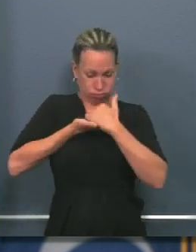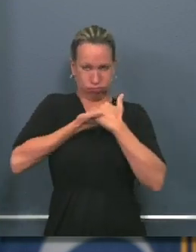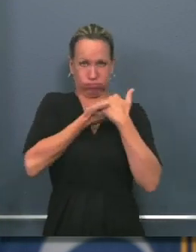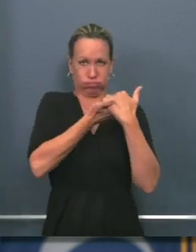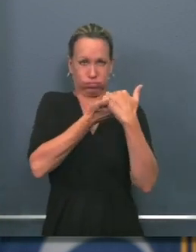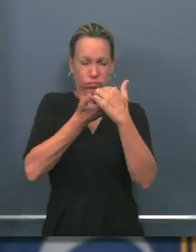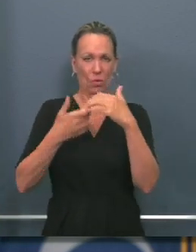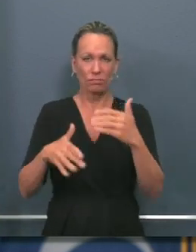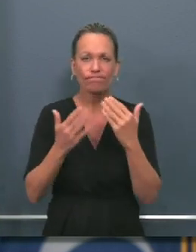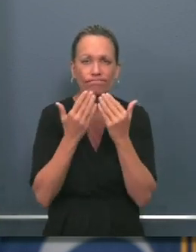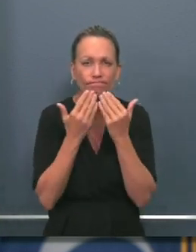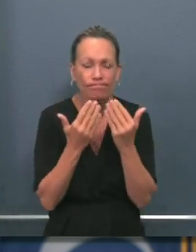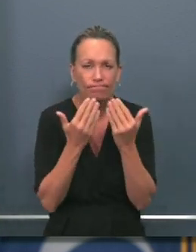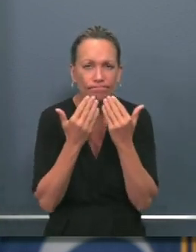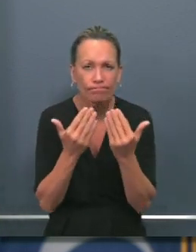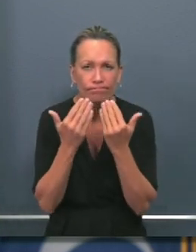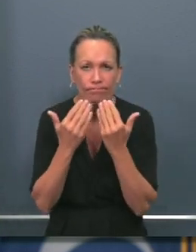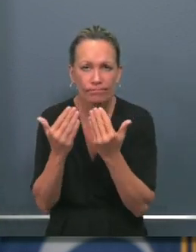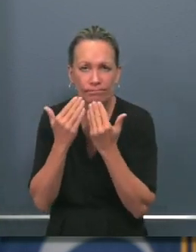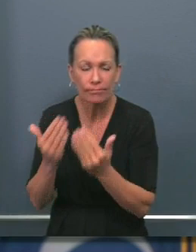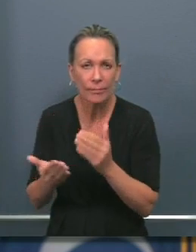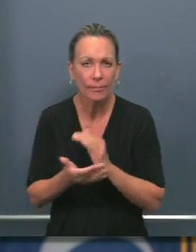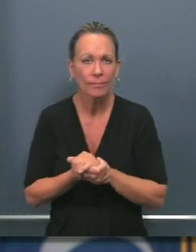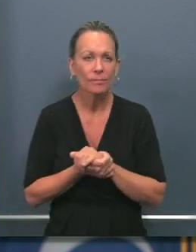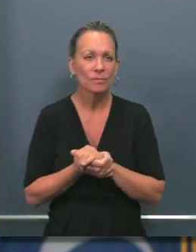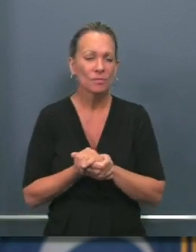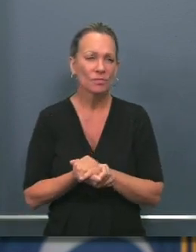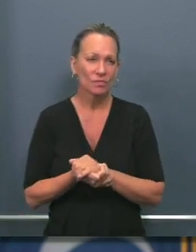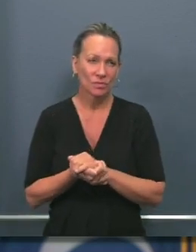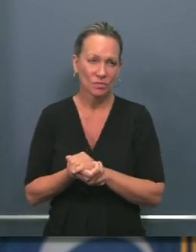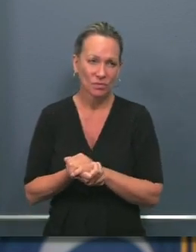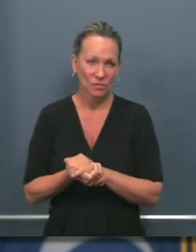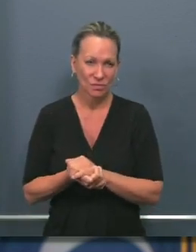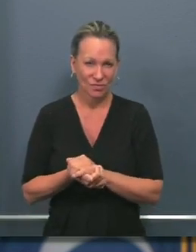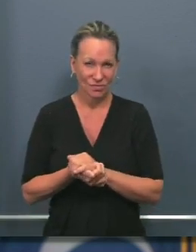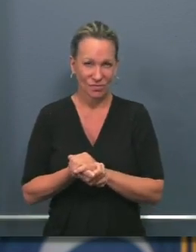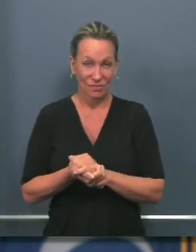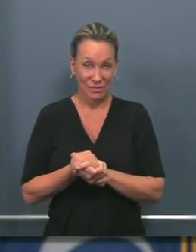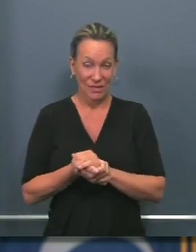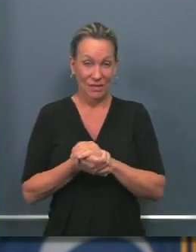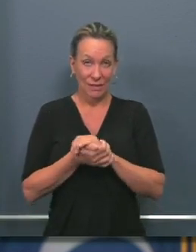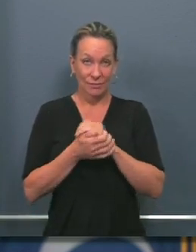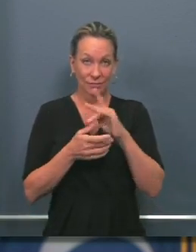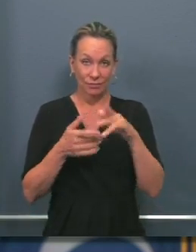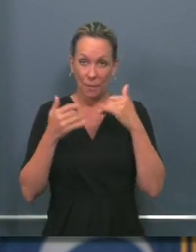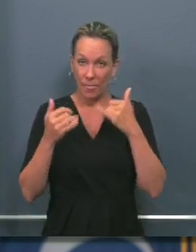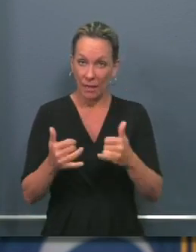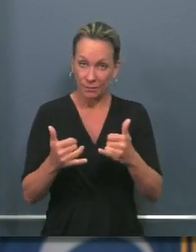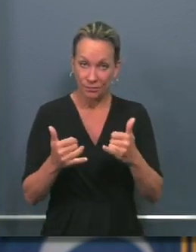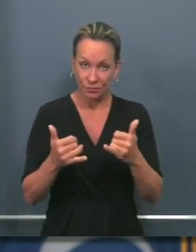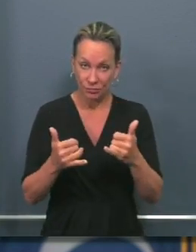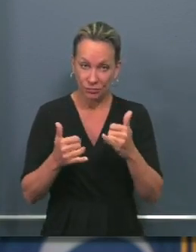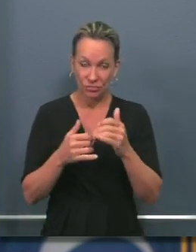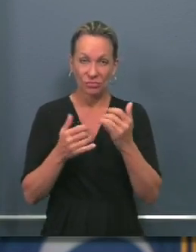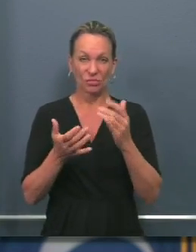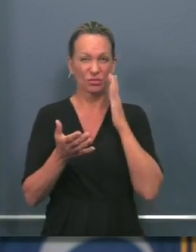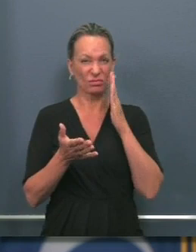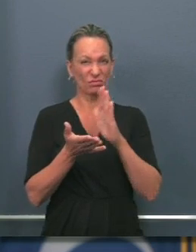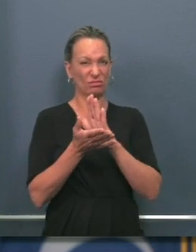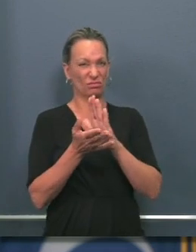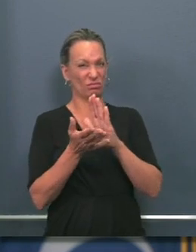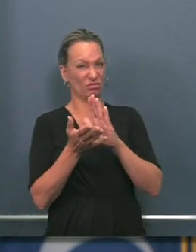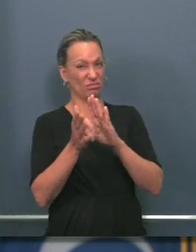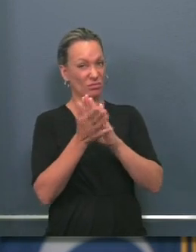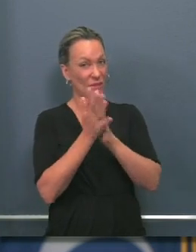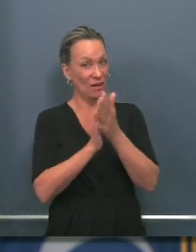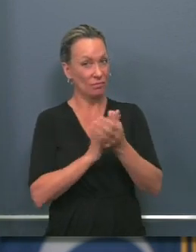counties will have even larger responsibility, health directors, an even larger responsibility to make sure we're moving through phase 3